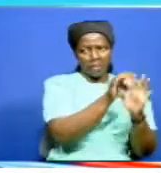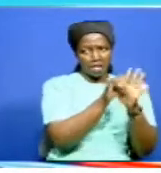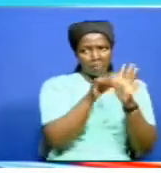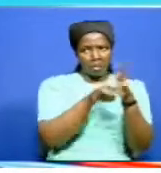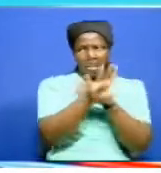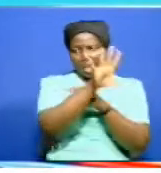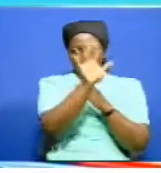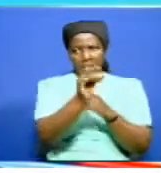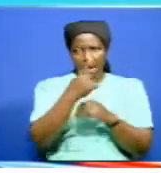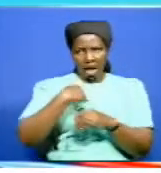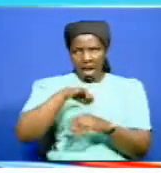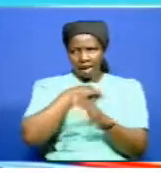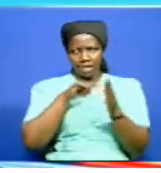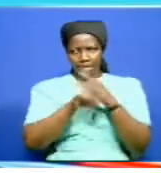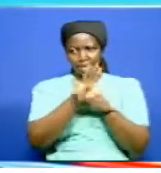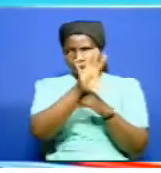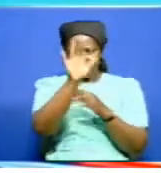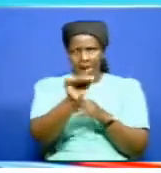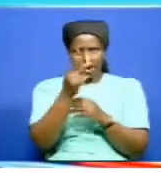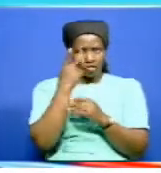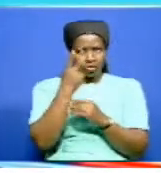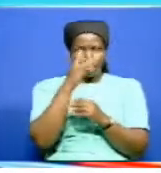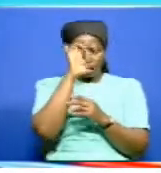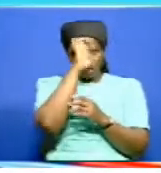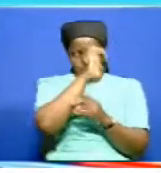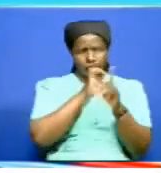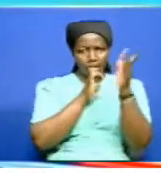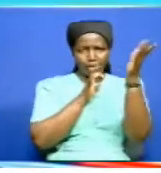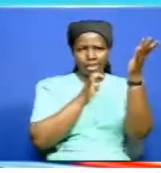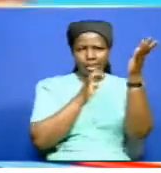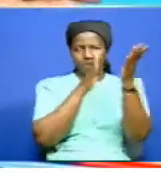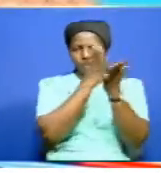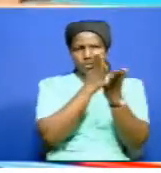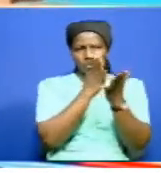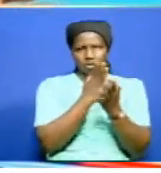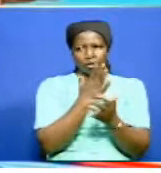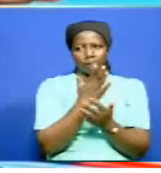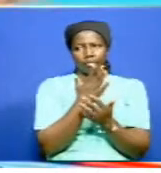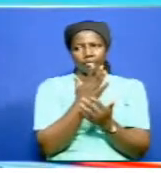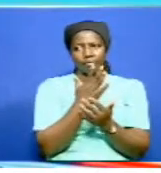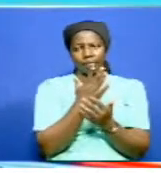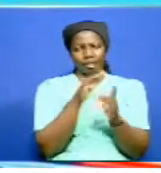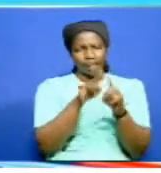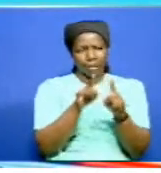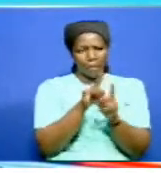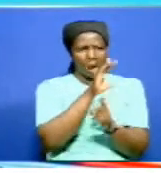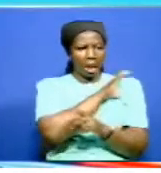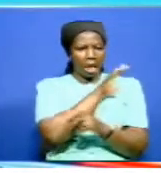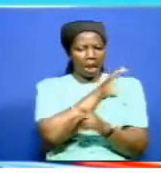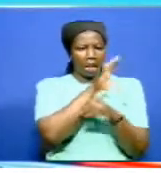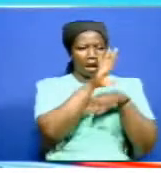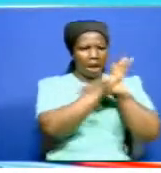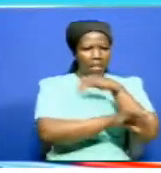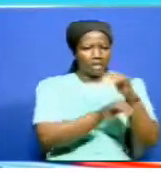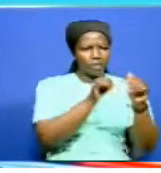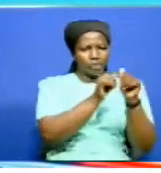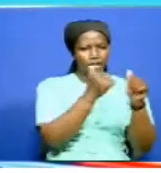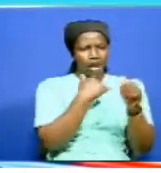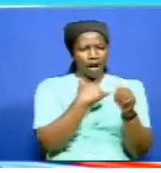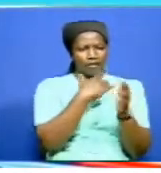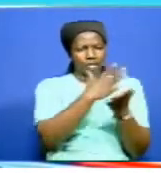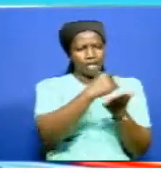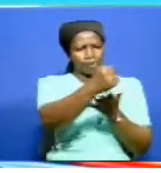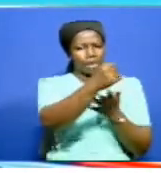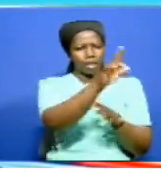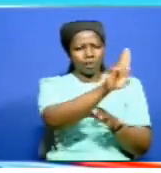course, we are in the sub-Saharan Africa, and looking at Europe, and the Scandinavian countries, of which have all actually suspended the